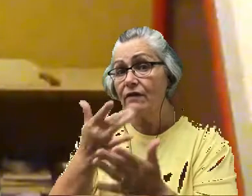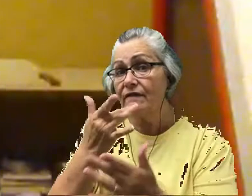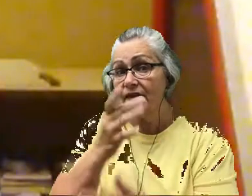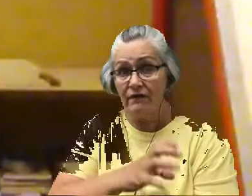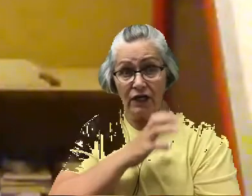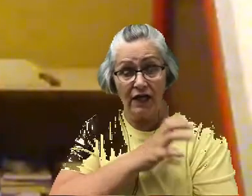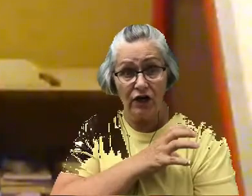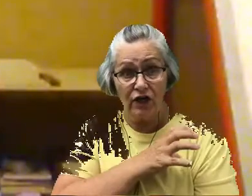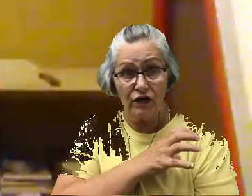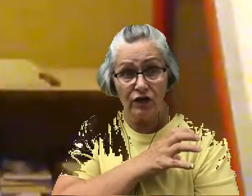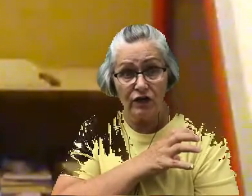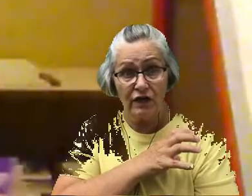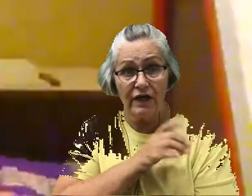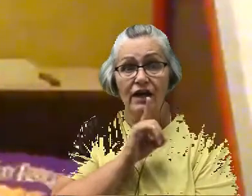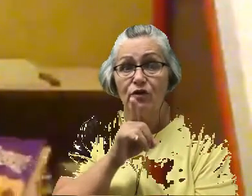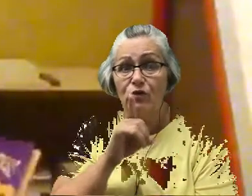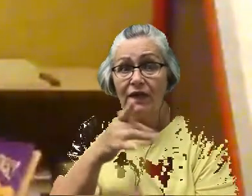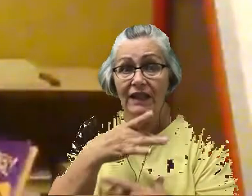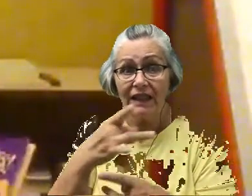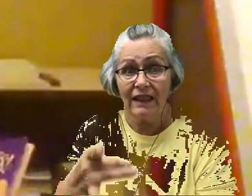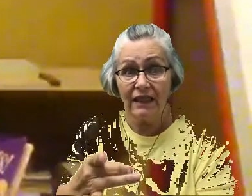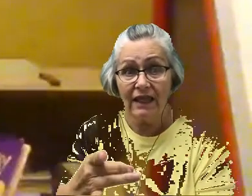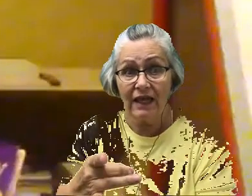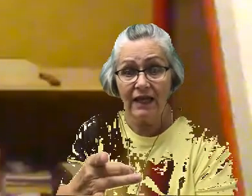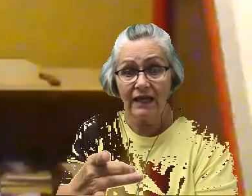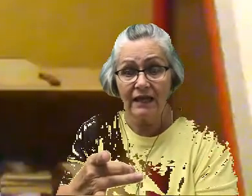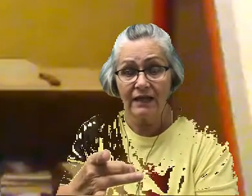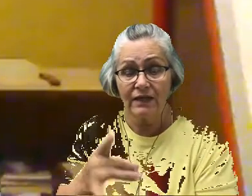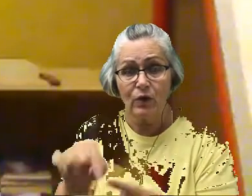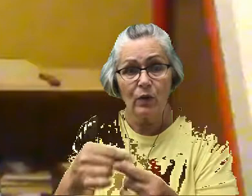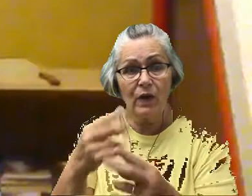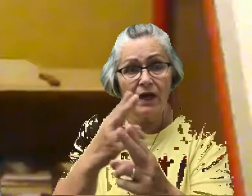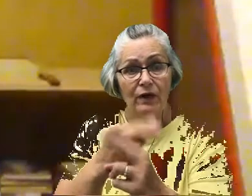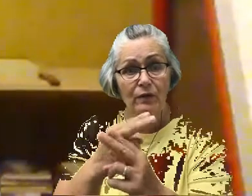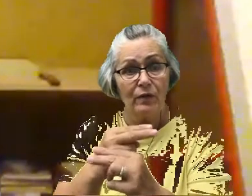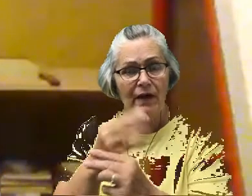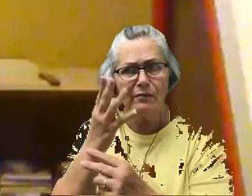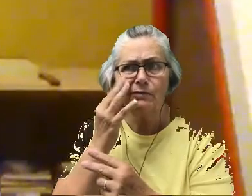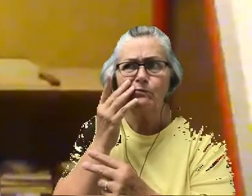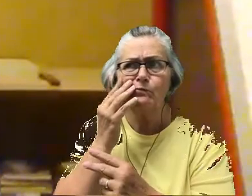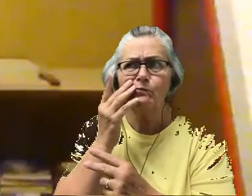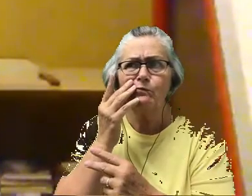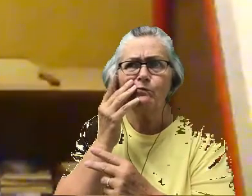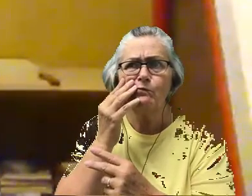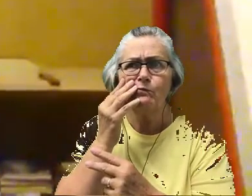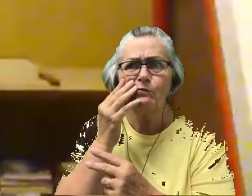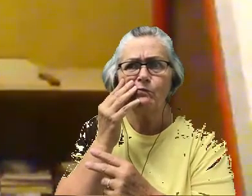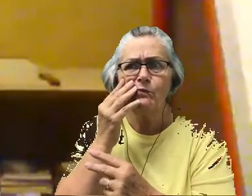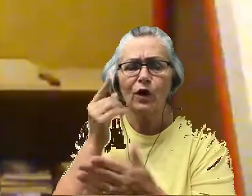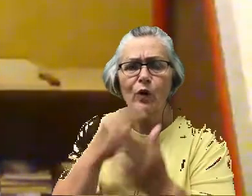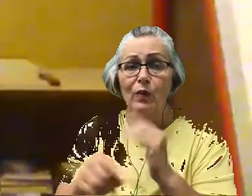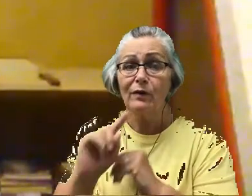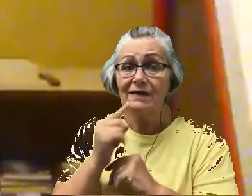character. I really liked when Rabbit realized that what was missing